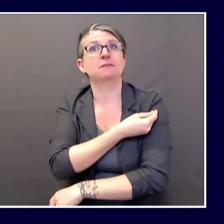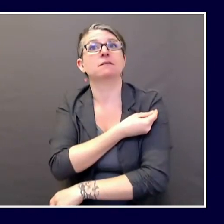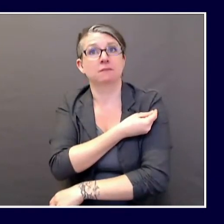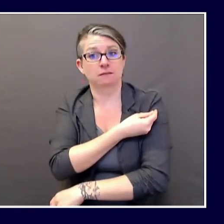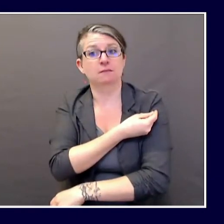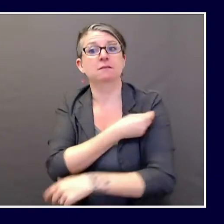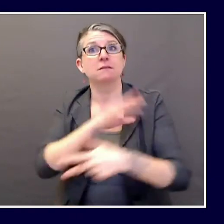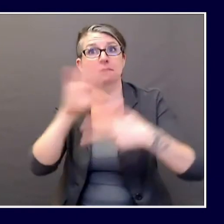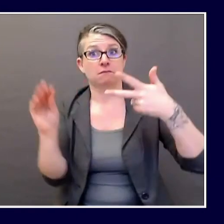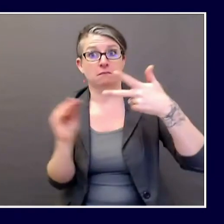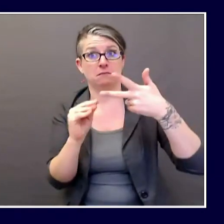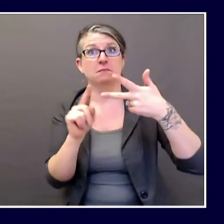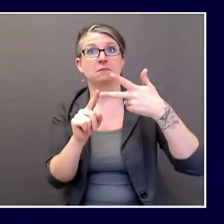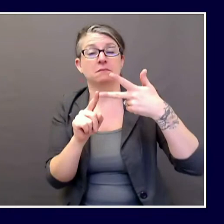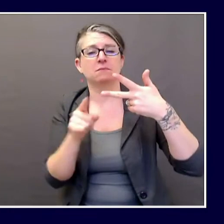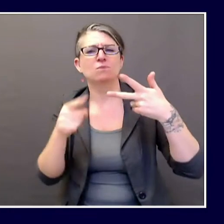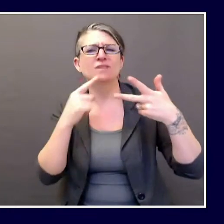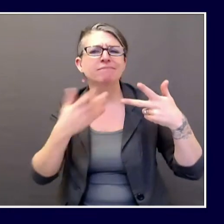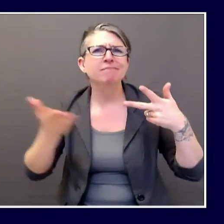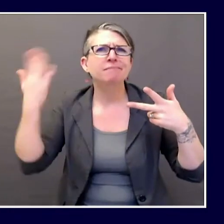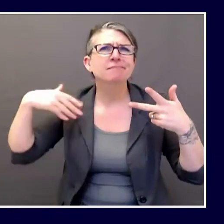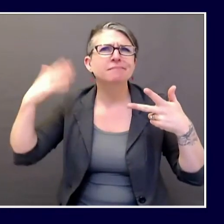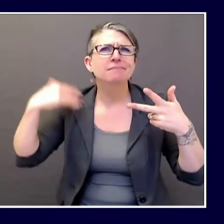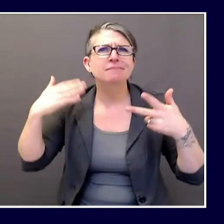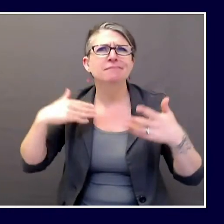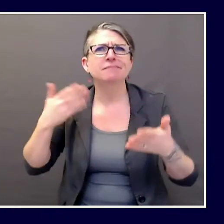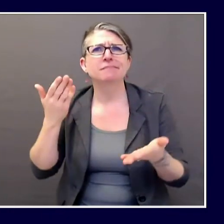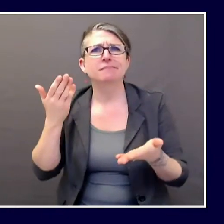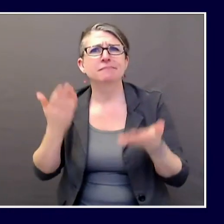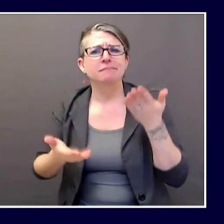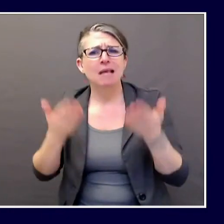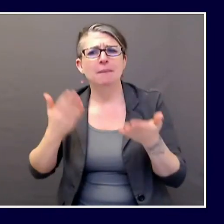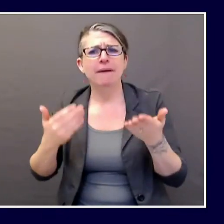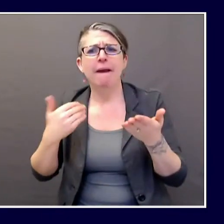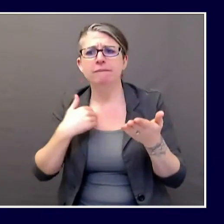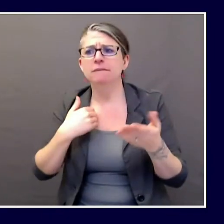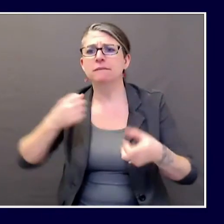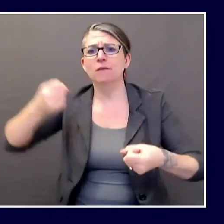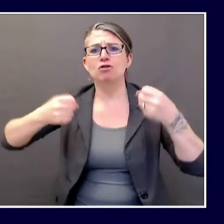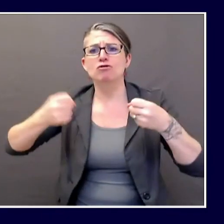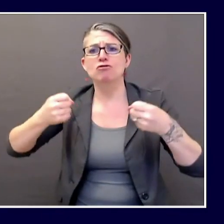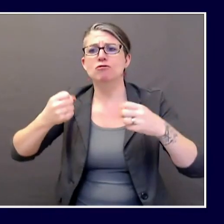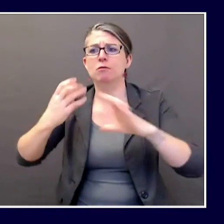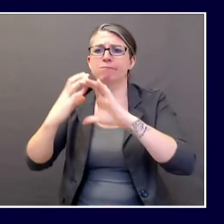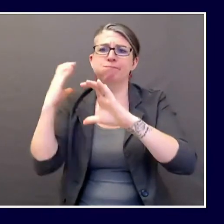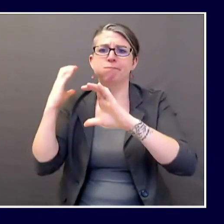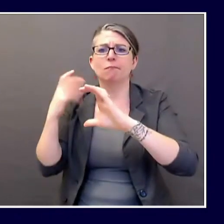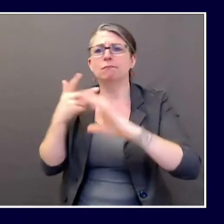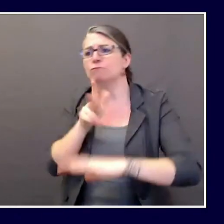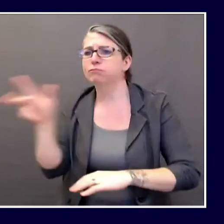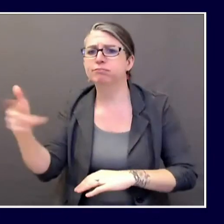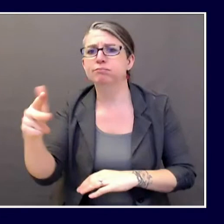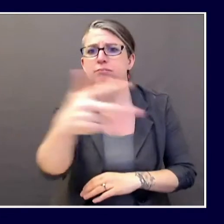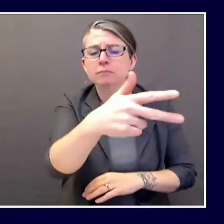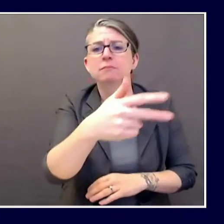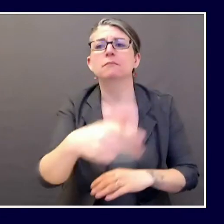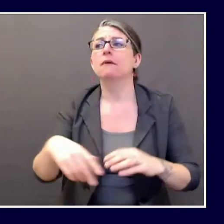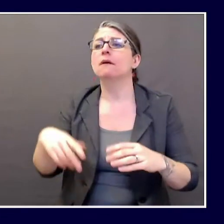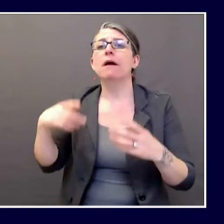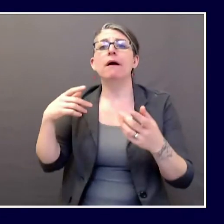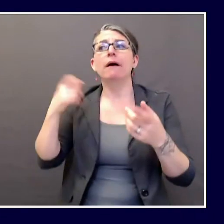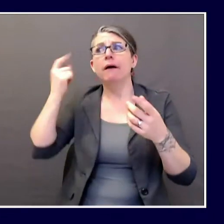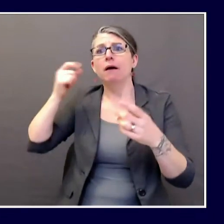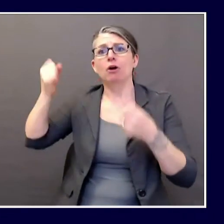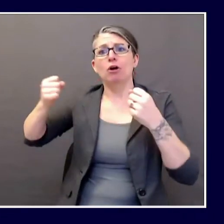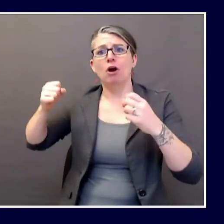in places like Somerset County? Is that an option? It absolutely is. We've been actually undertaking specific